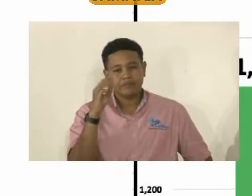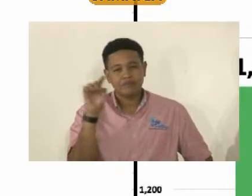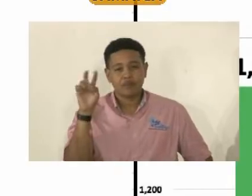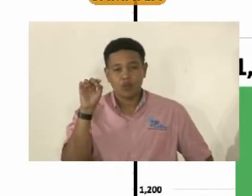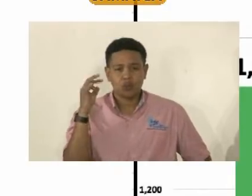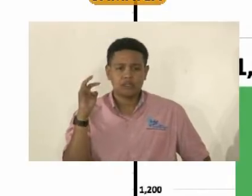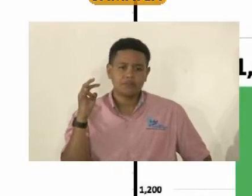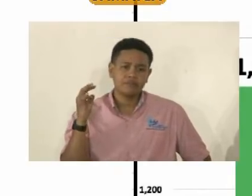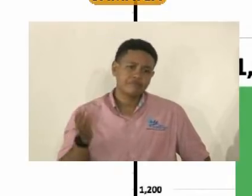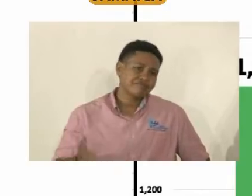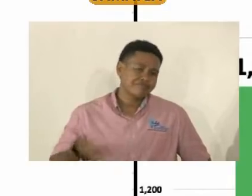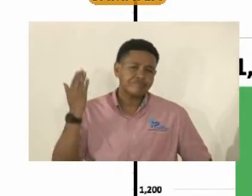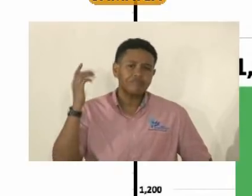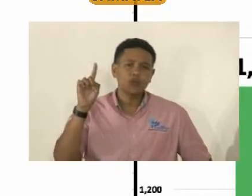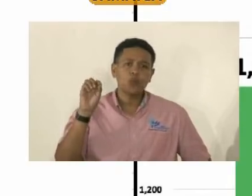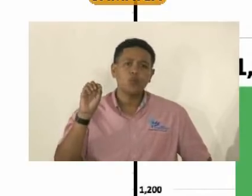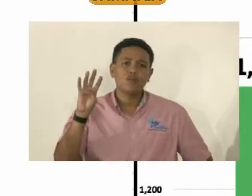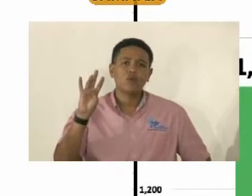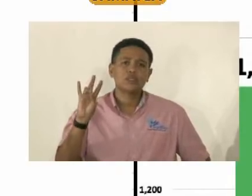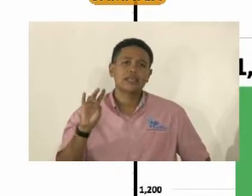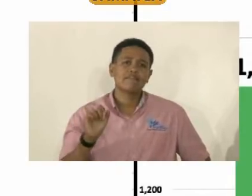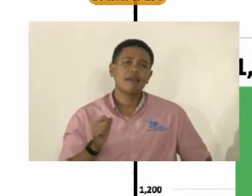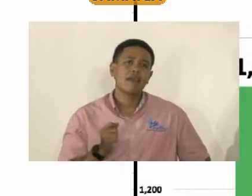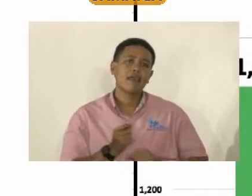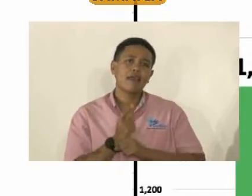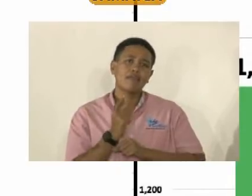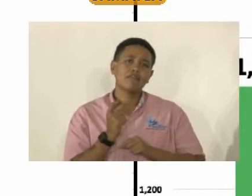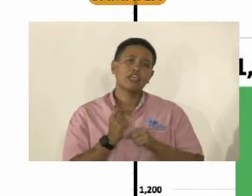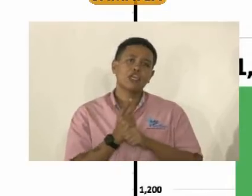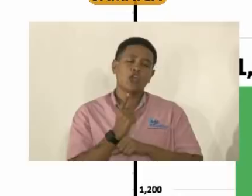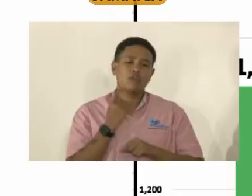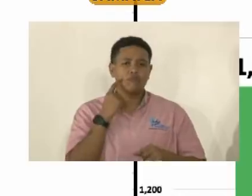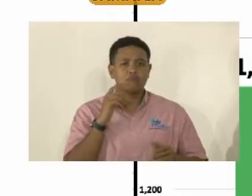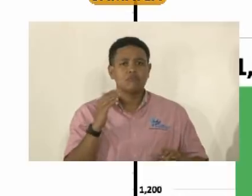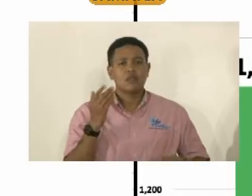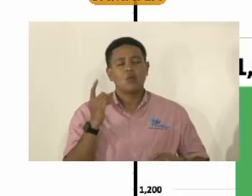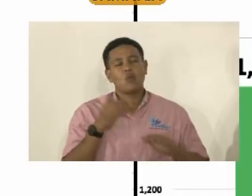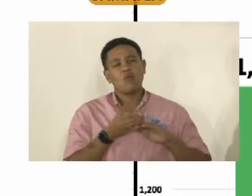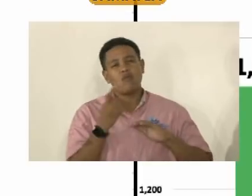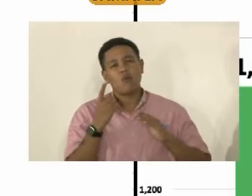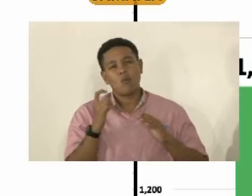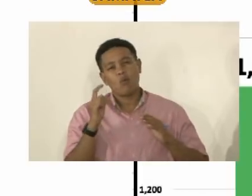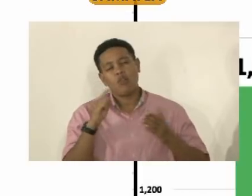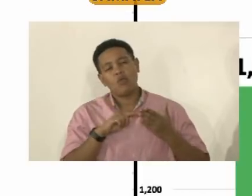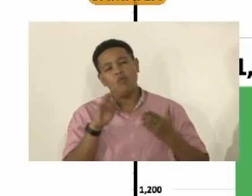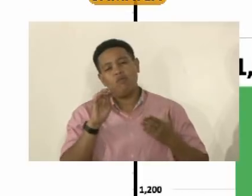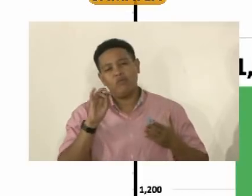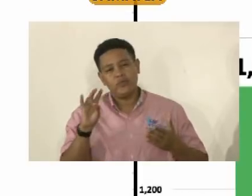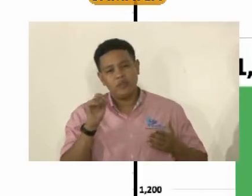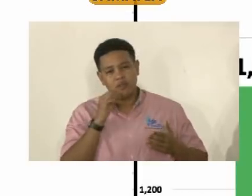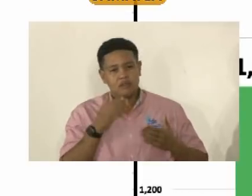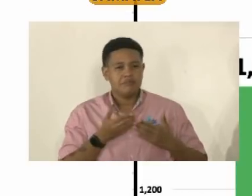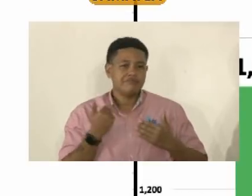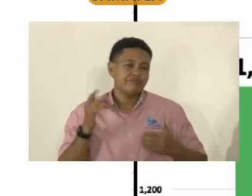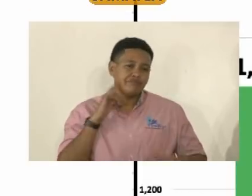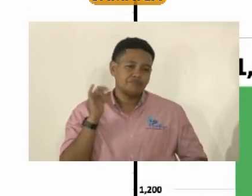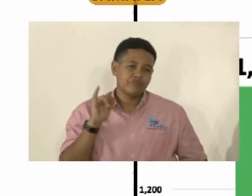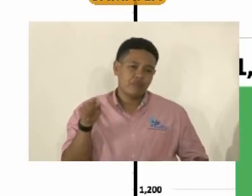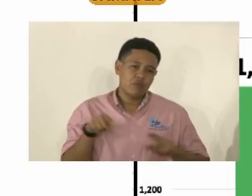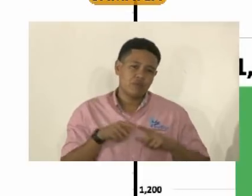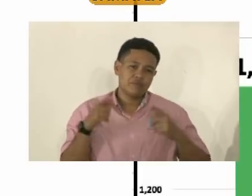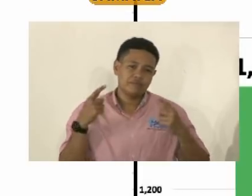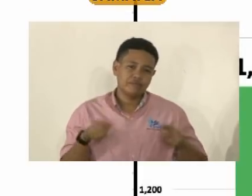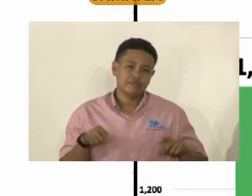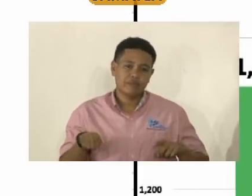2019, the annual average was back up at 1,407, not far from where it looks like we may end up